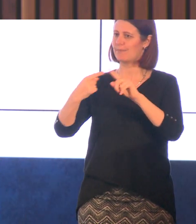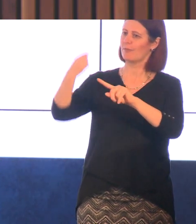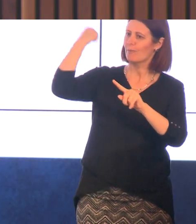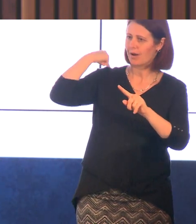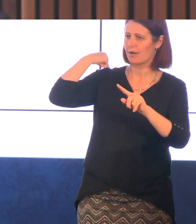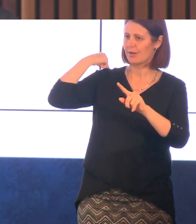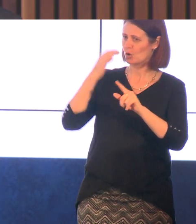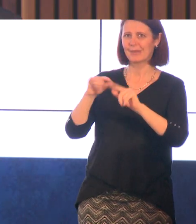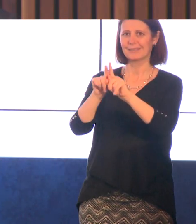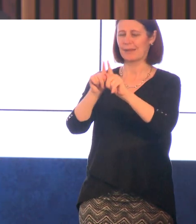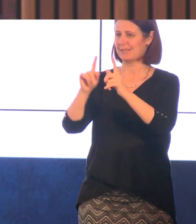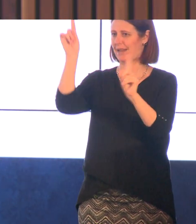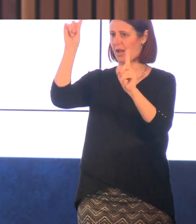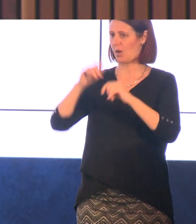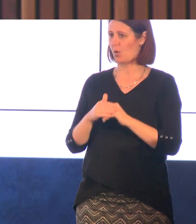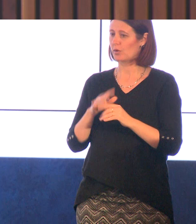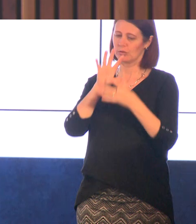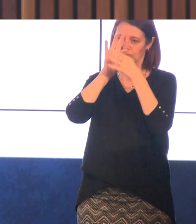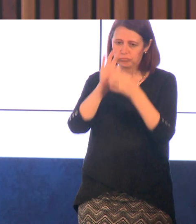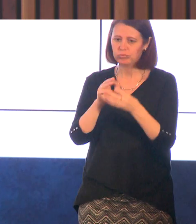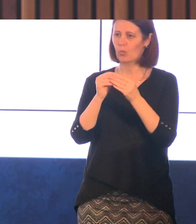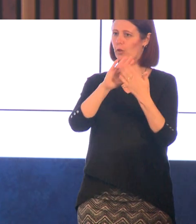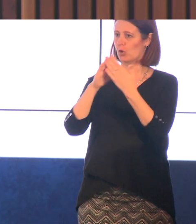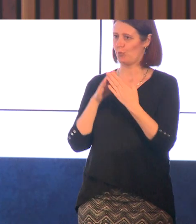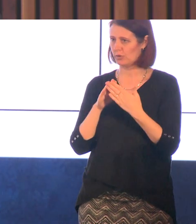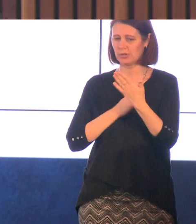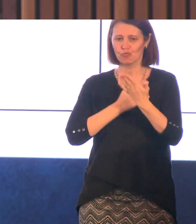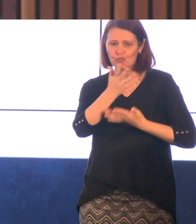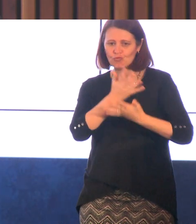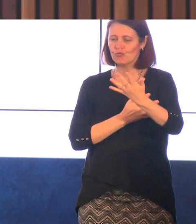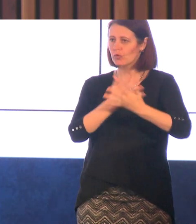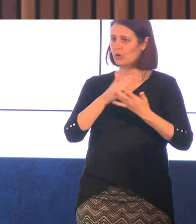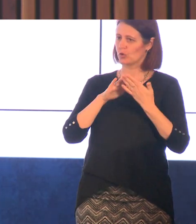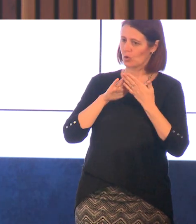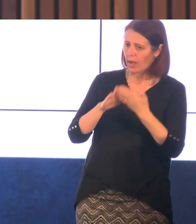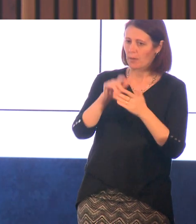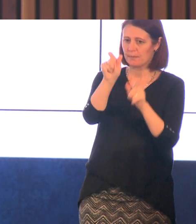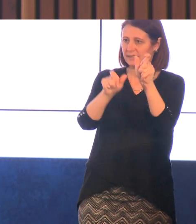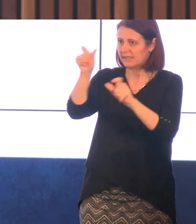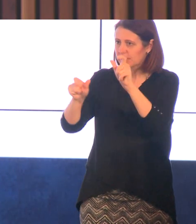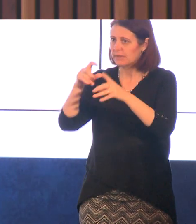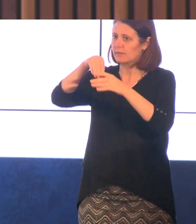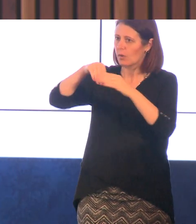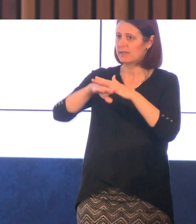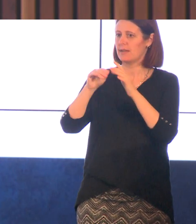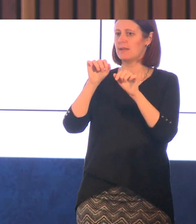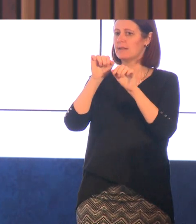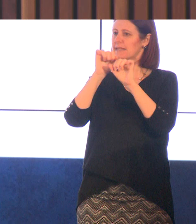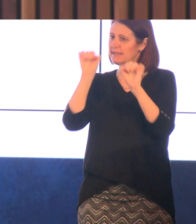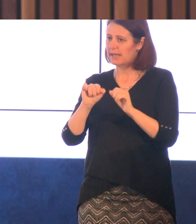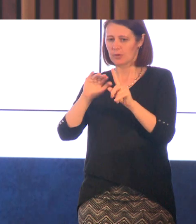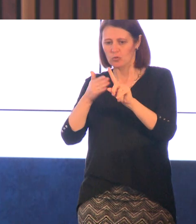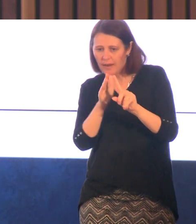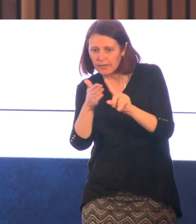and that is to engage with community, to help participants in the scheme navigate